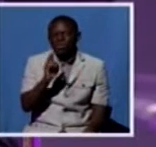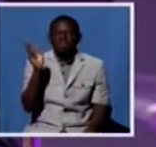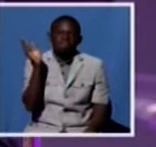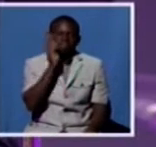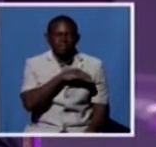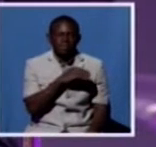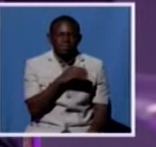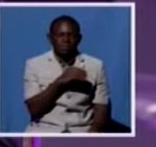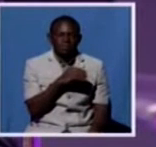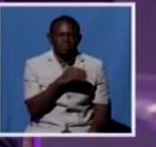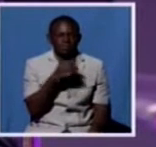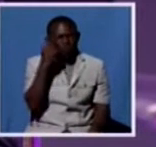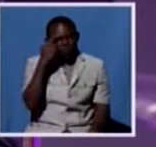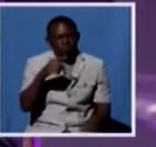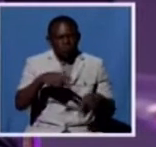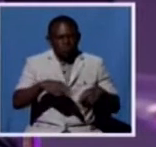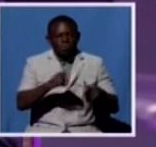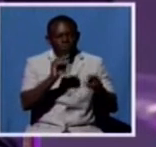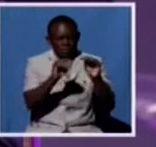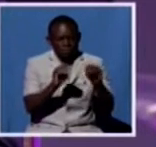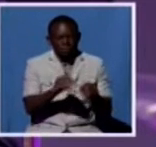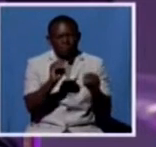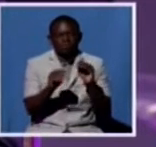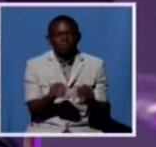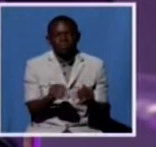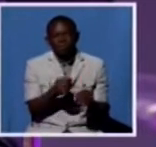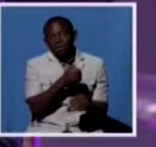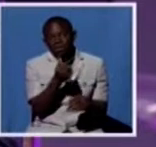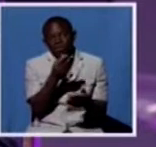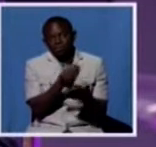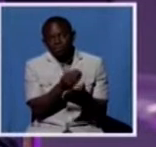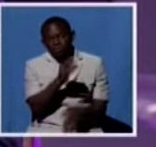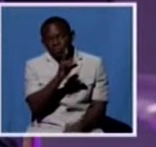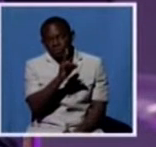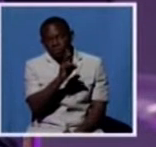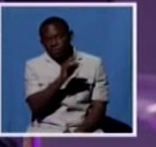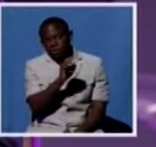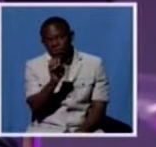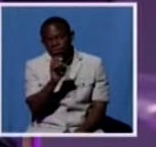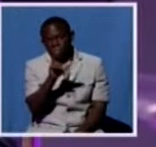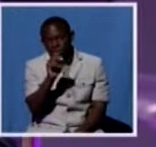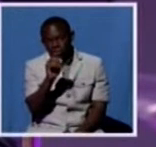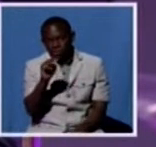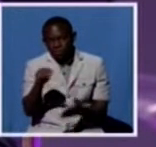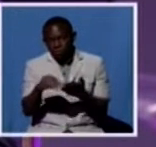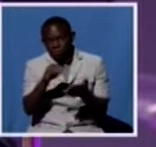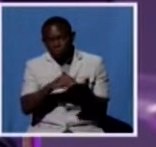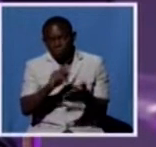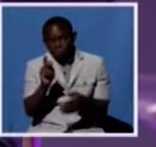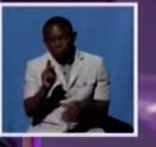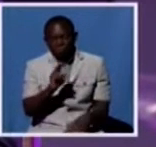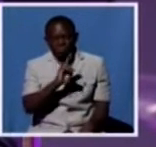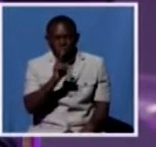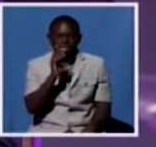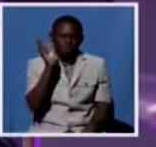of that 2 billion, we've used about 730 million kwacha for upgrading and